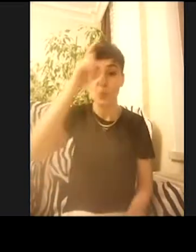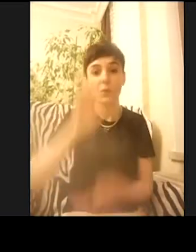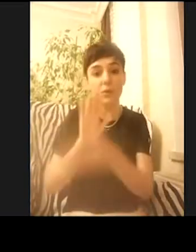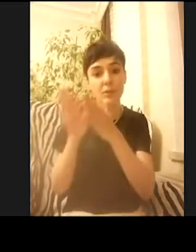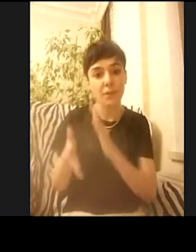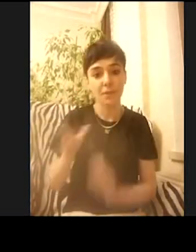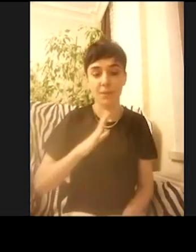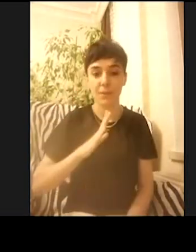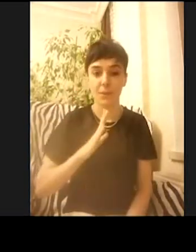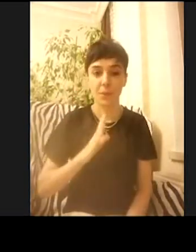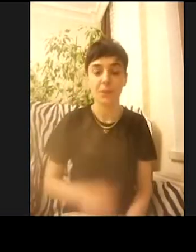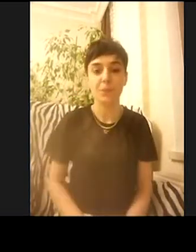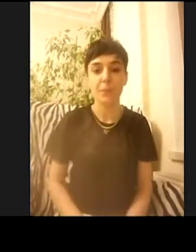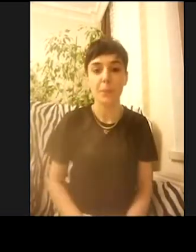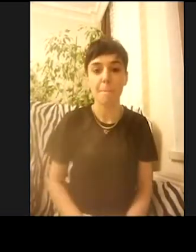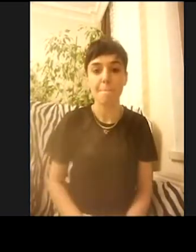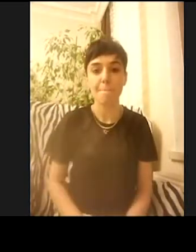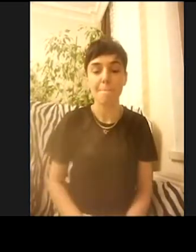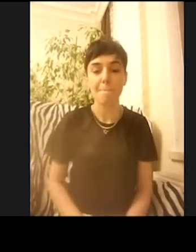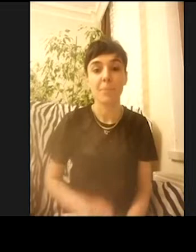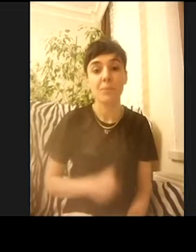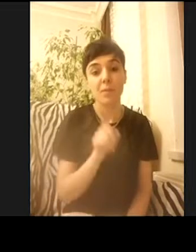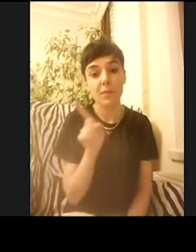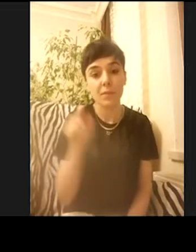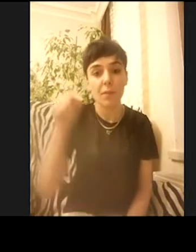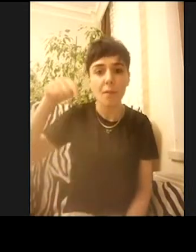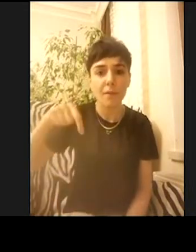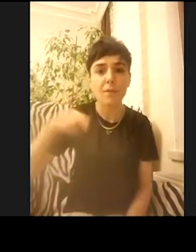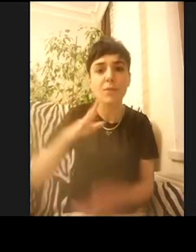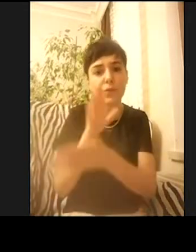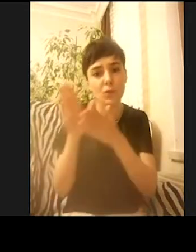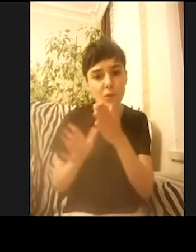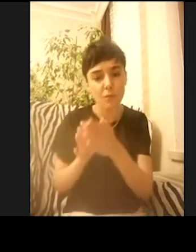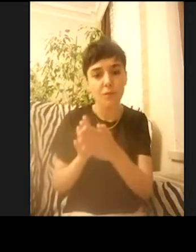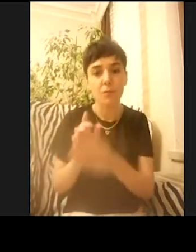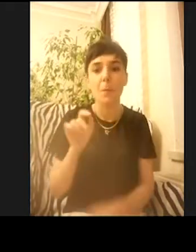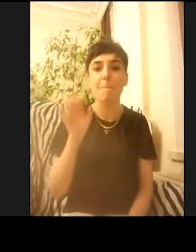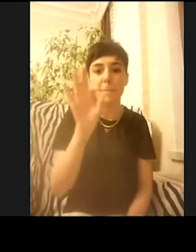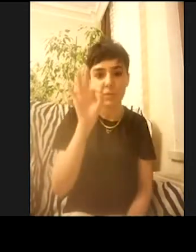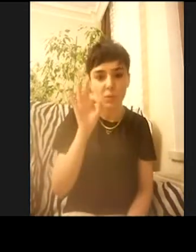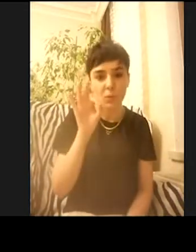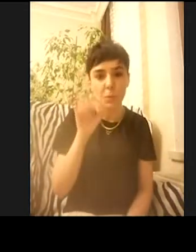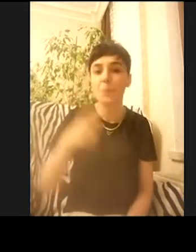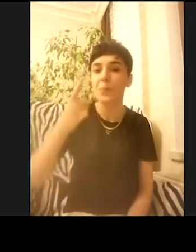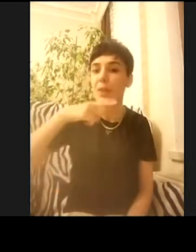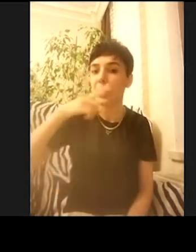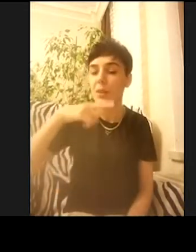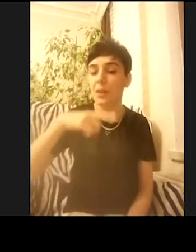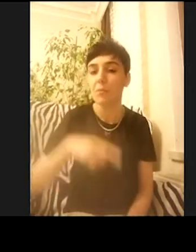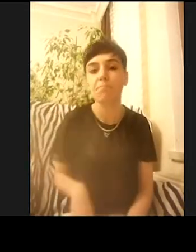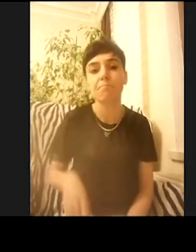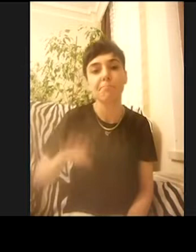the screen and choose English or Spanish to hear, and you have to unmute the original